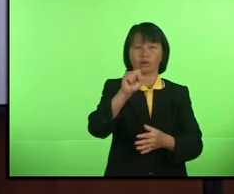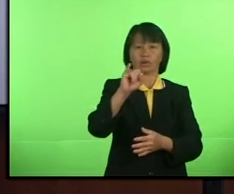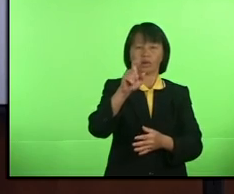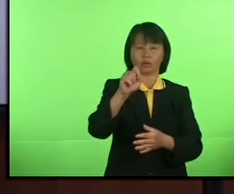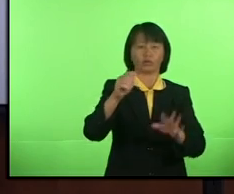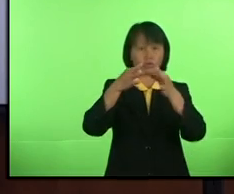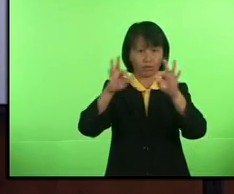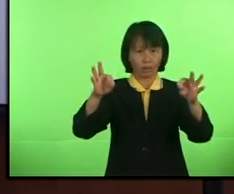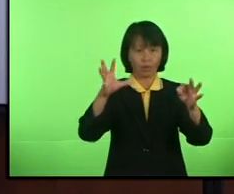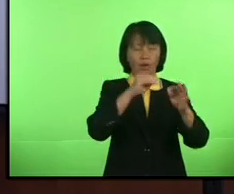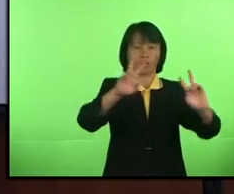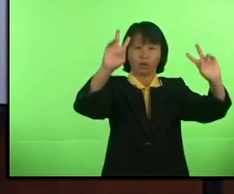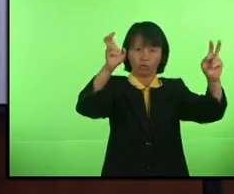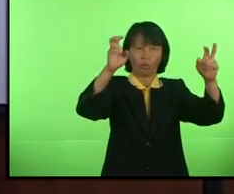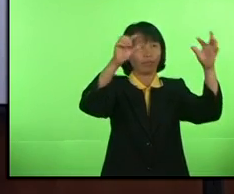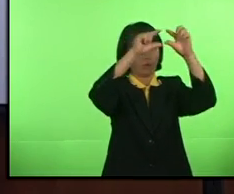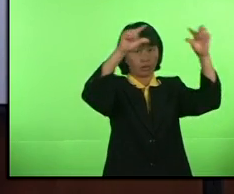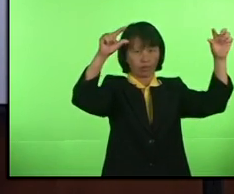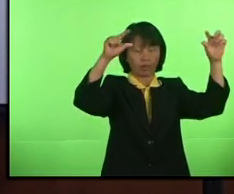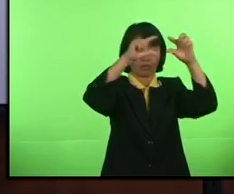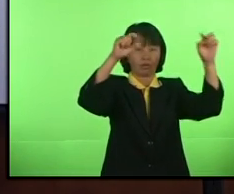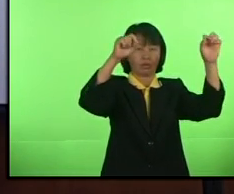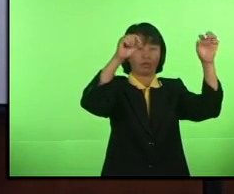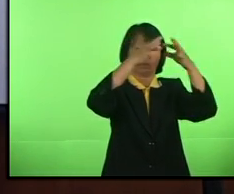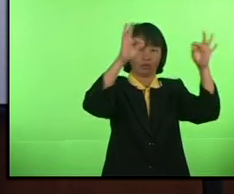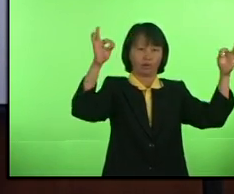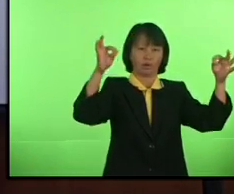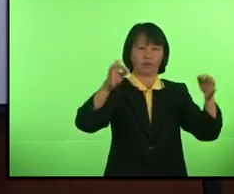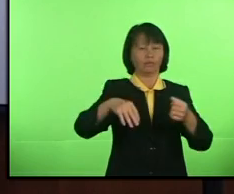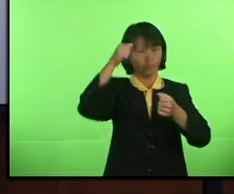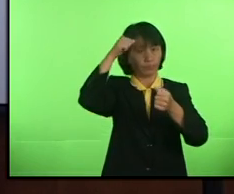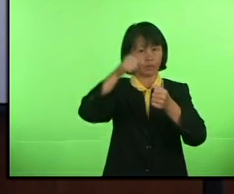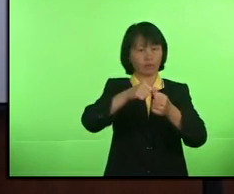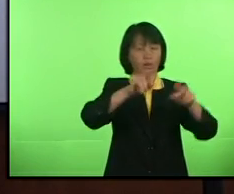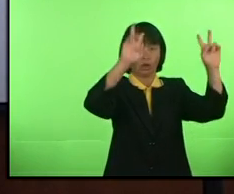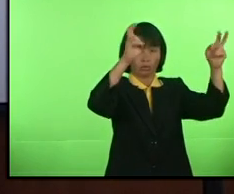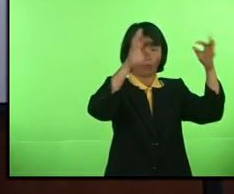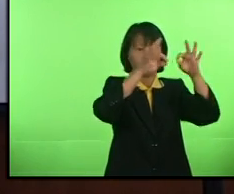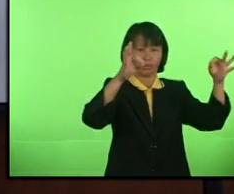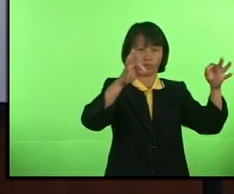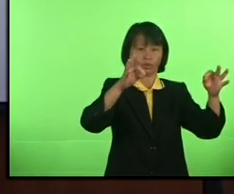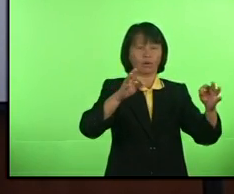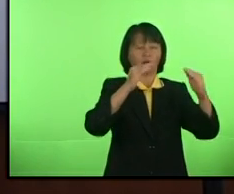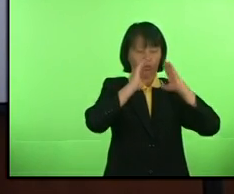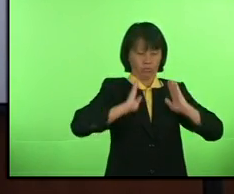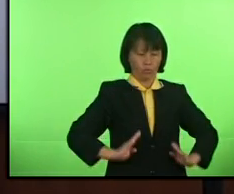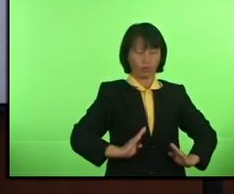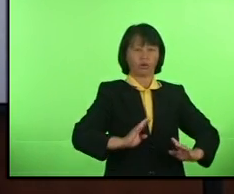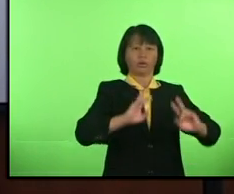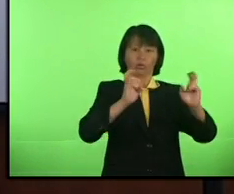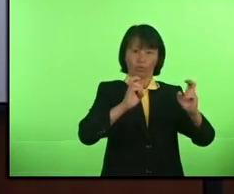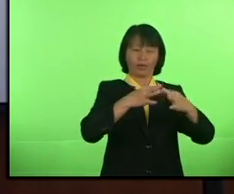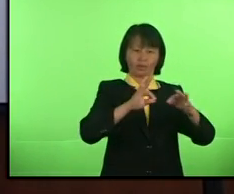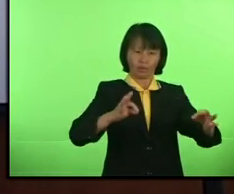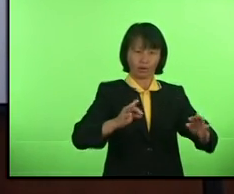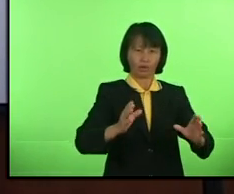a topic sentence. Remember, topic sentence, topic sentence, topic sentence